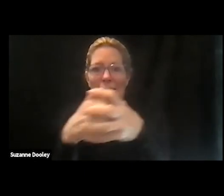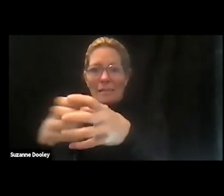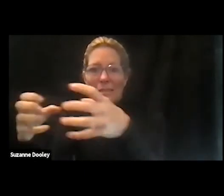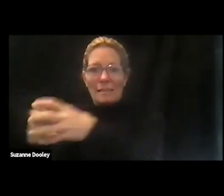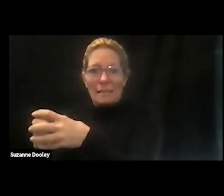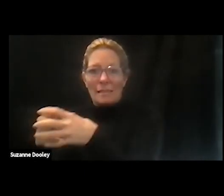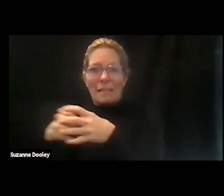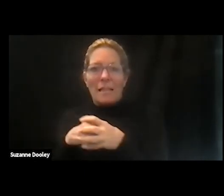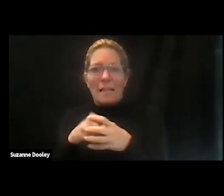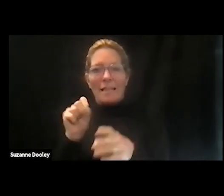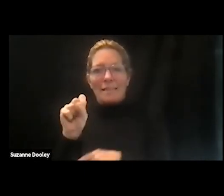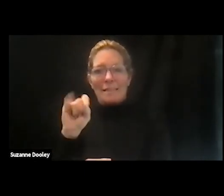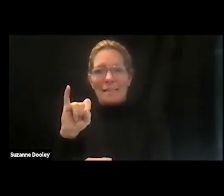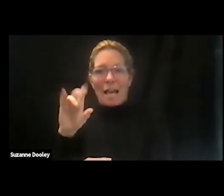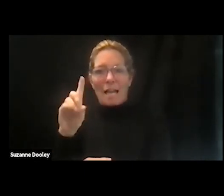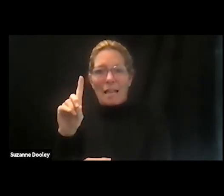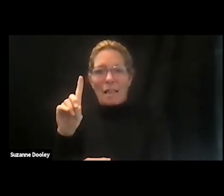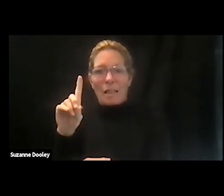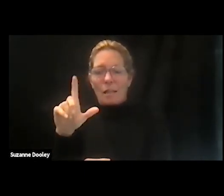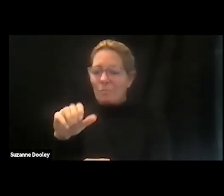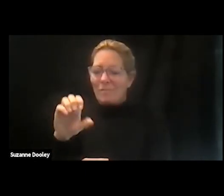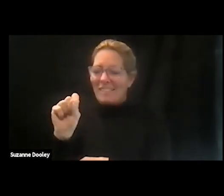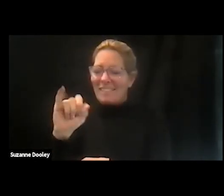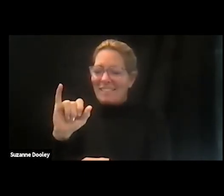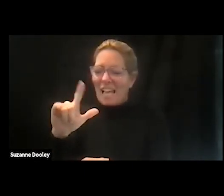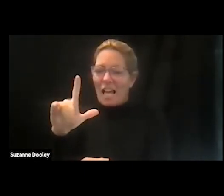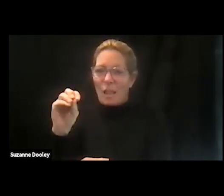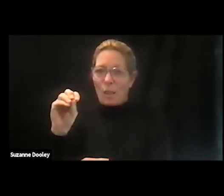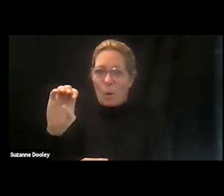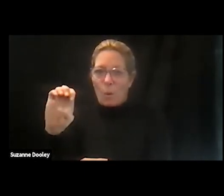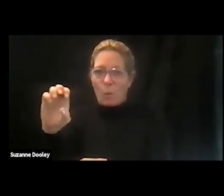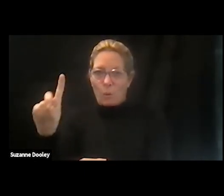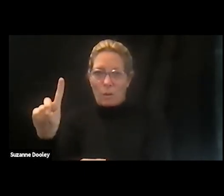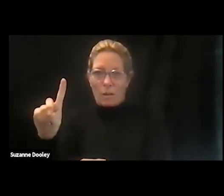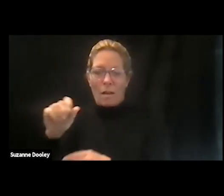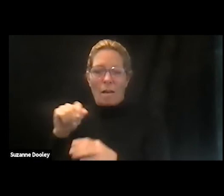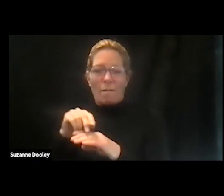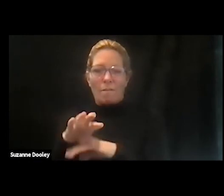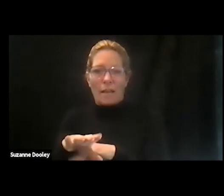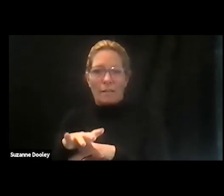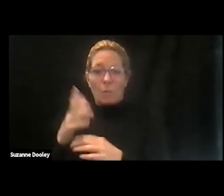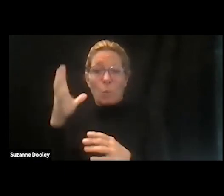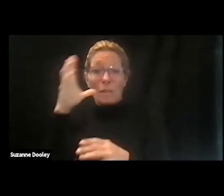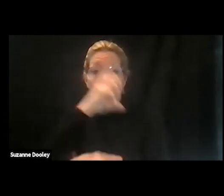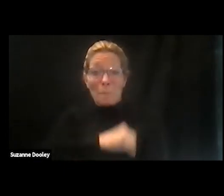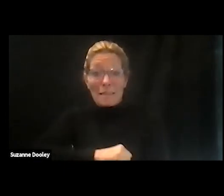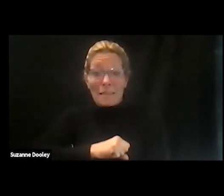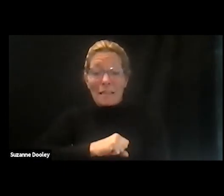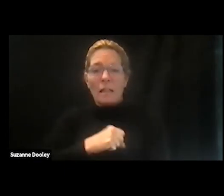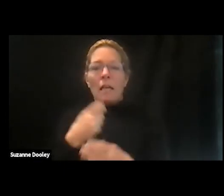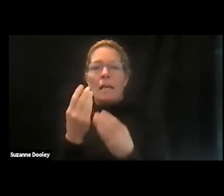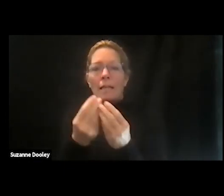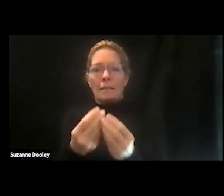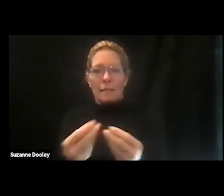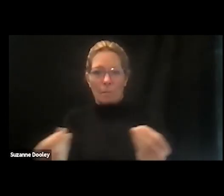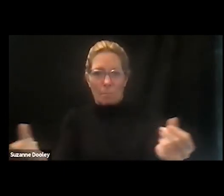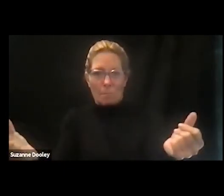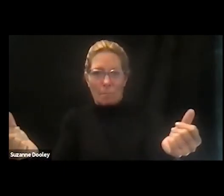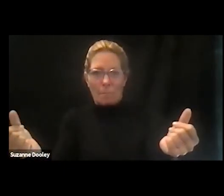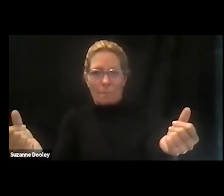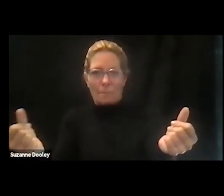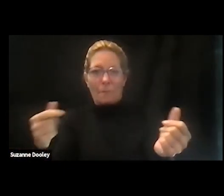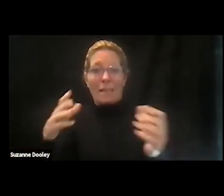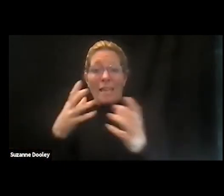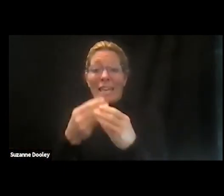what's missing a lot from these movements is this component of healing, and that we need to support